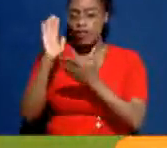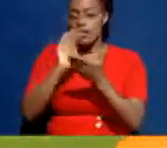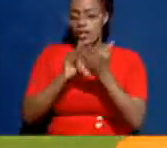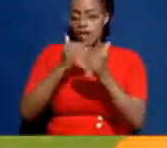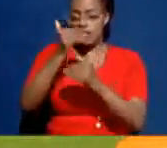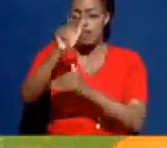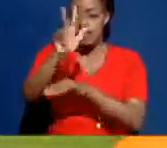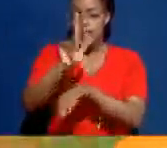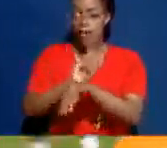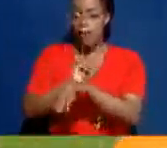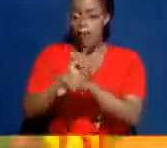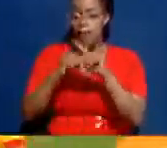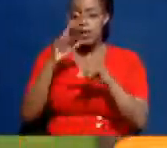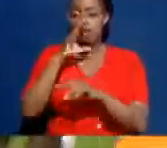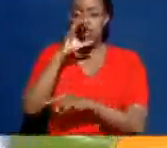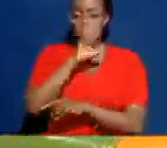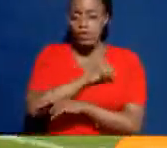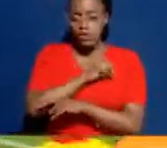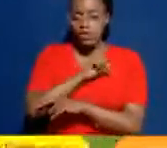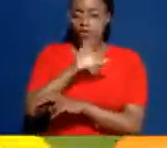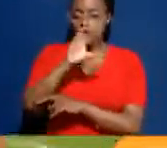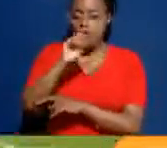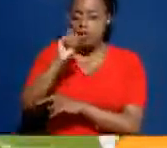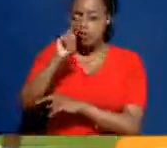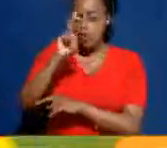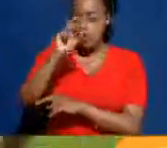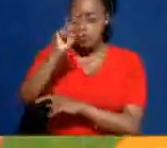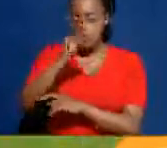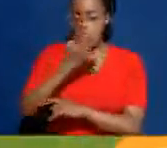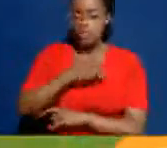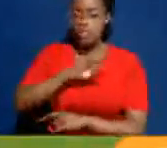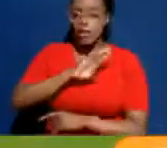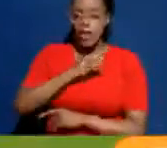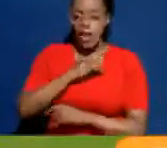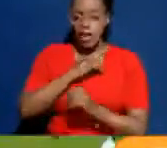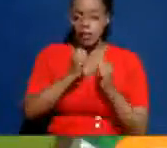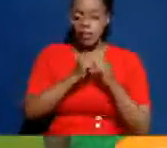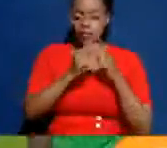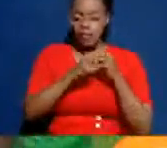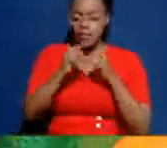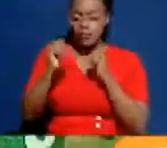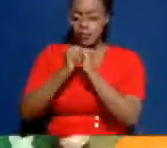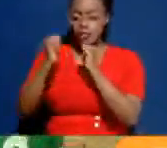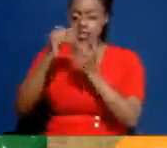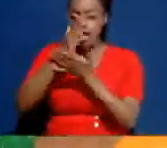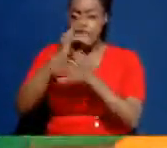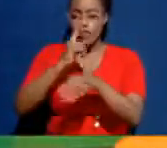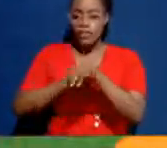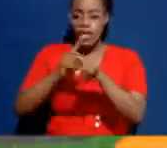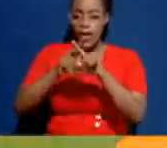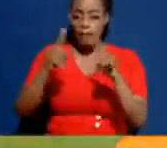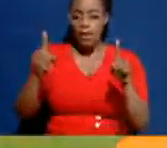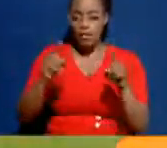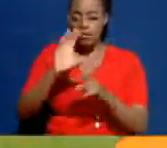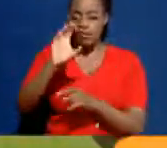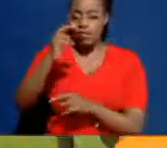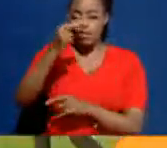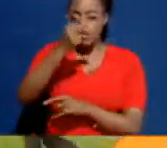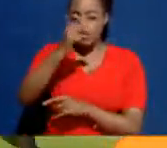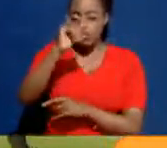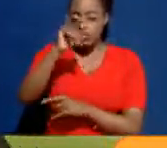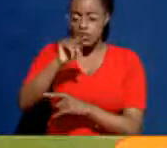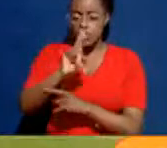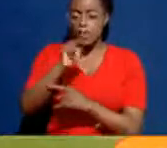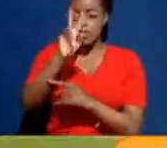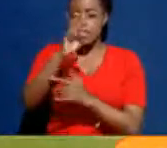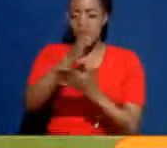after 3 minutes but missed the conversion. Spain had a 17-15 lead at halftime but blew away Chipu in the second half,